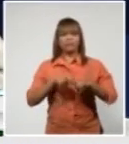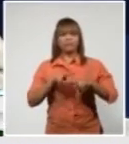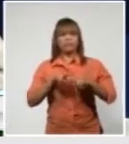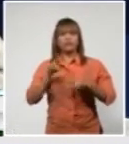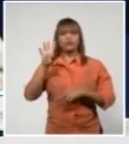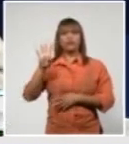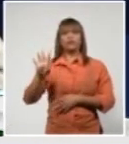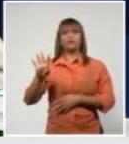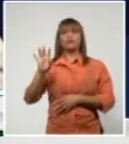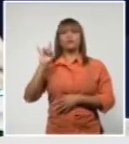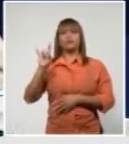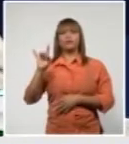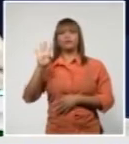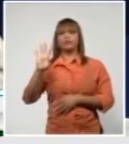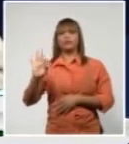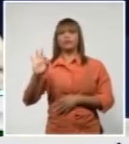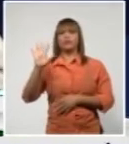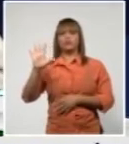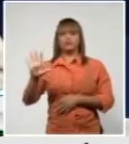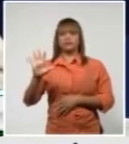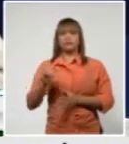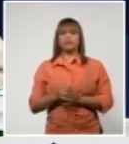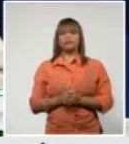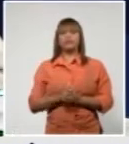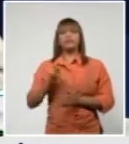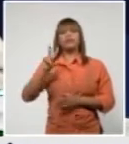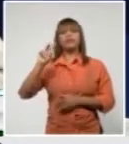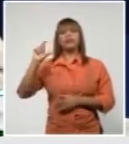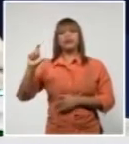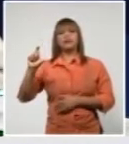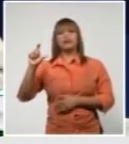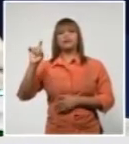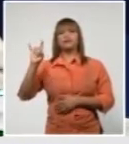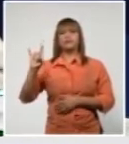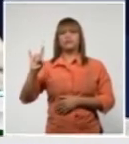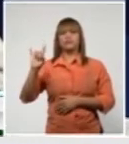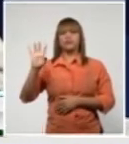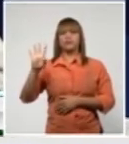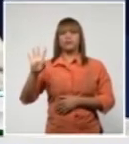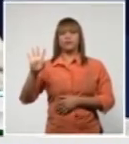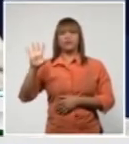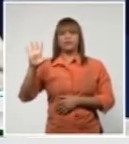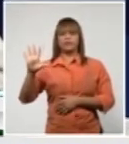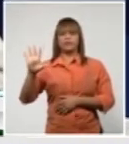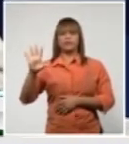985 in Havana's Hygiene, Epidemiology and Microbiology Center,